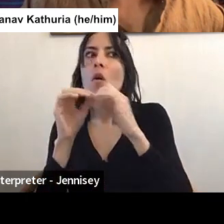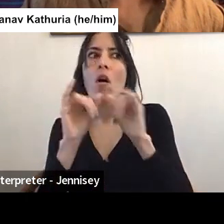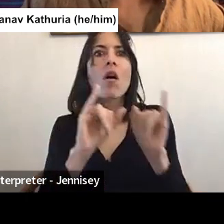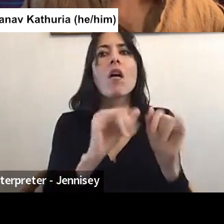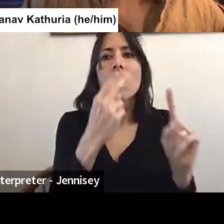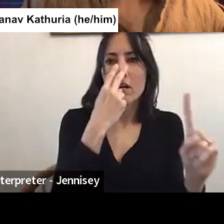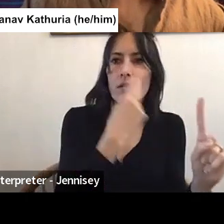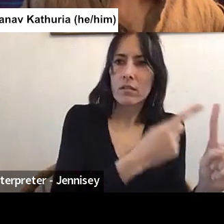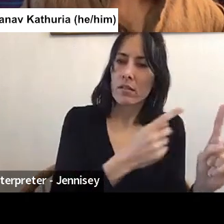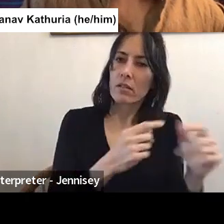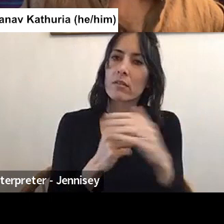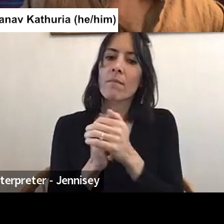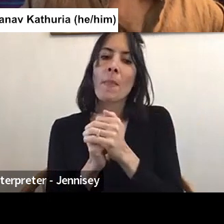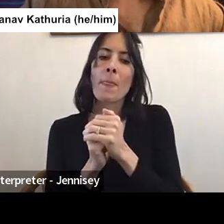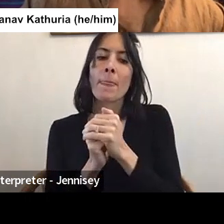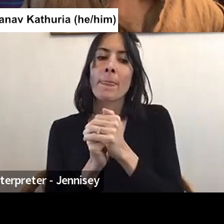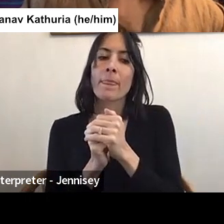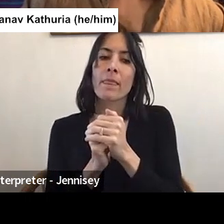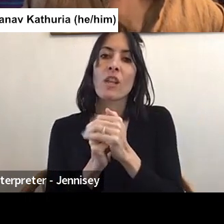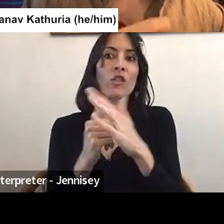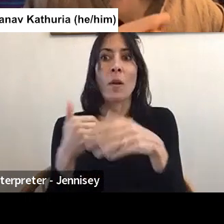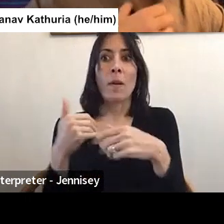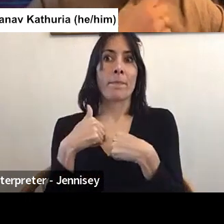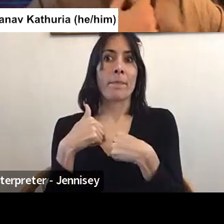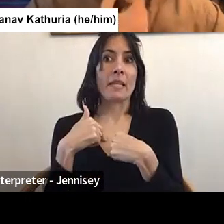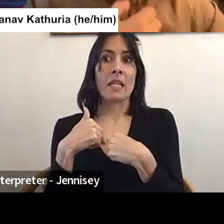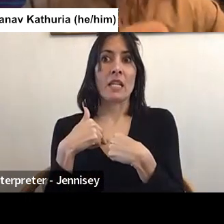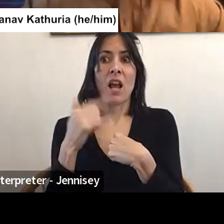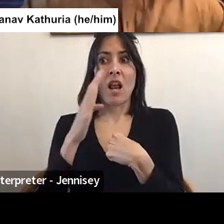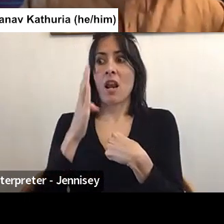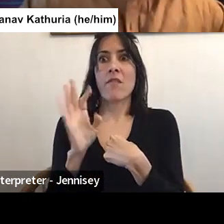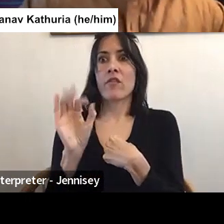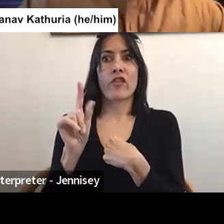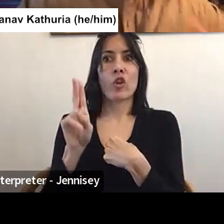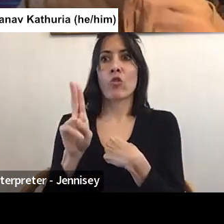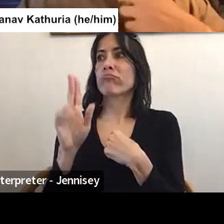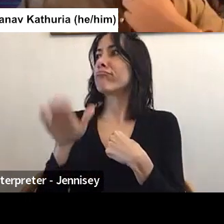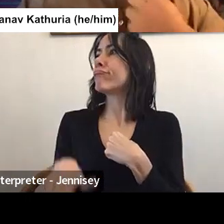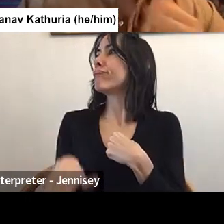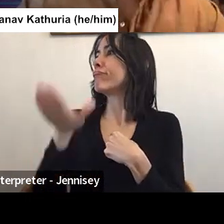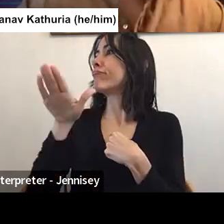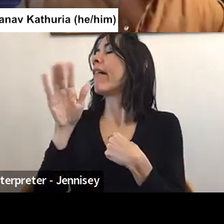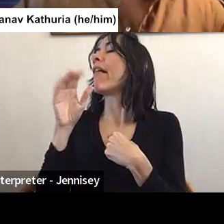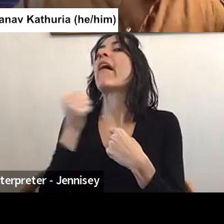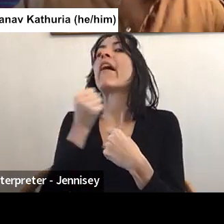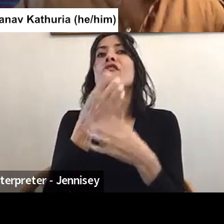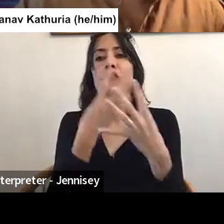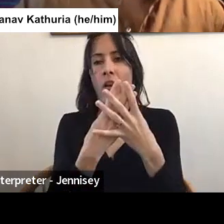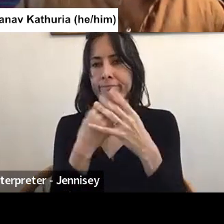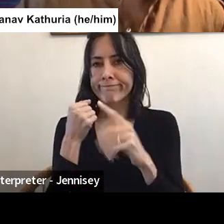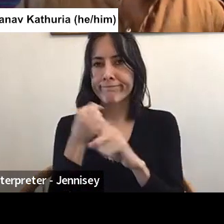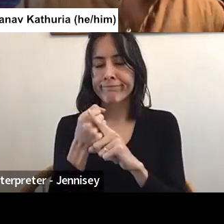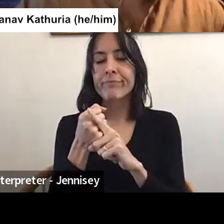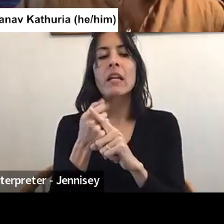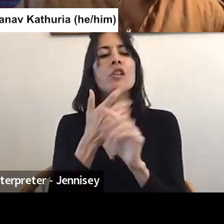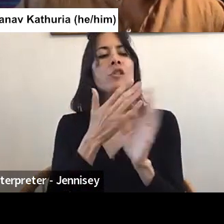few months, I've never had the flu in my life until I got to prison. But that January, I was released that June. It was when we had